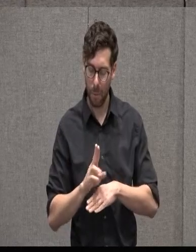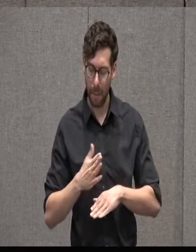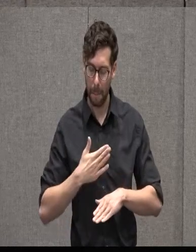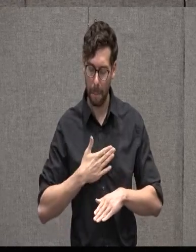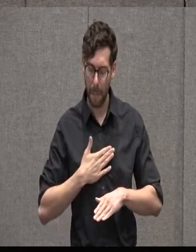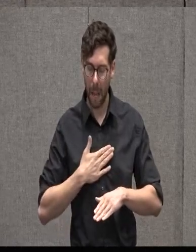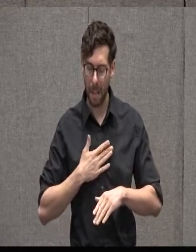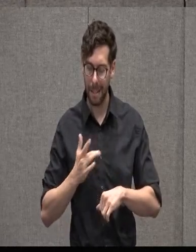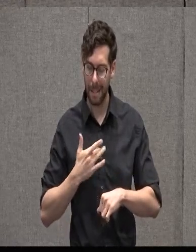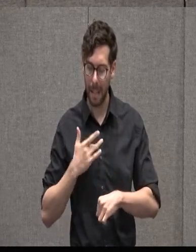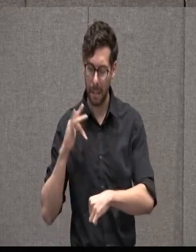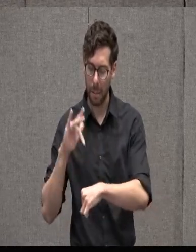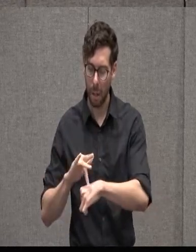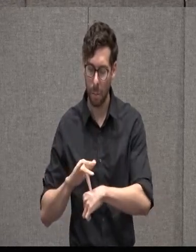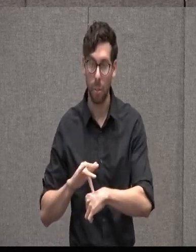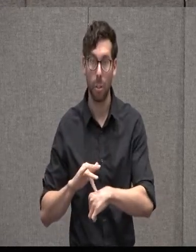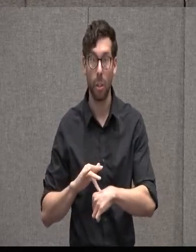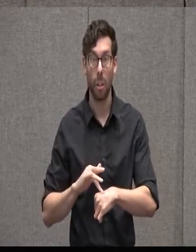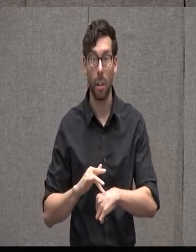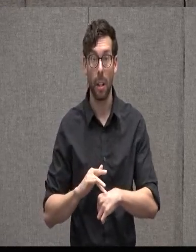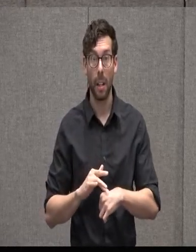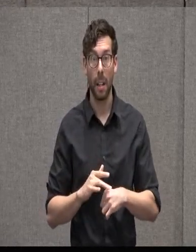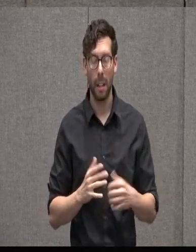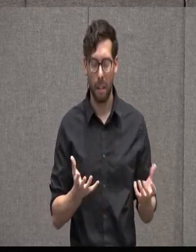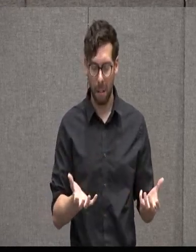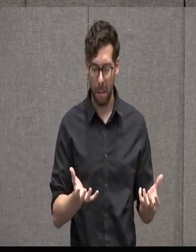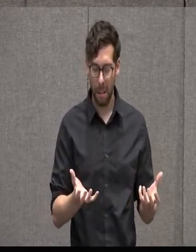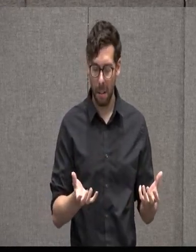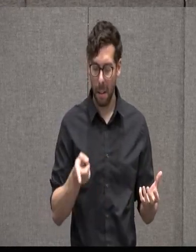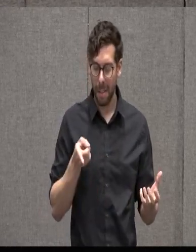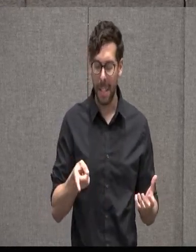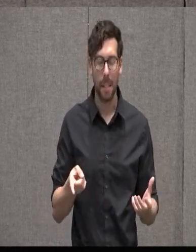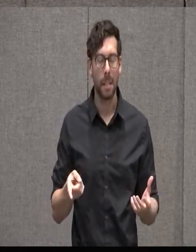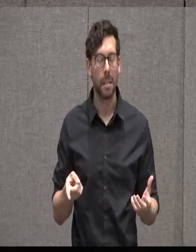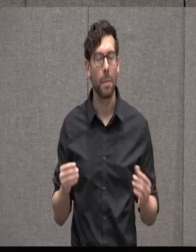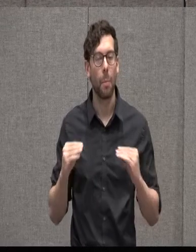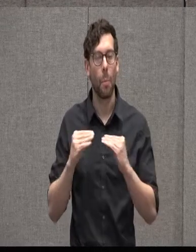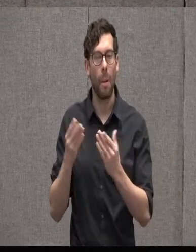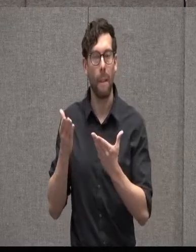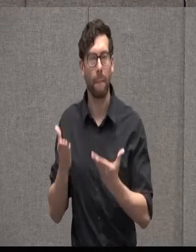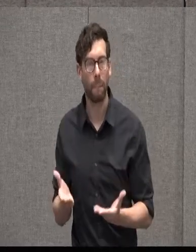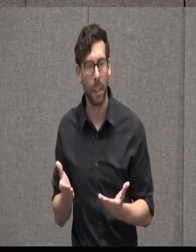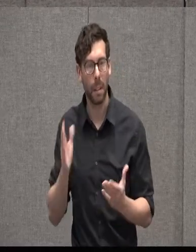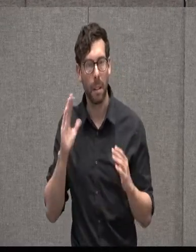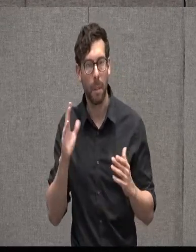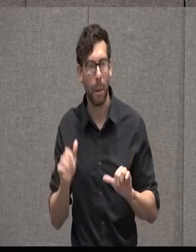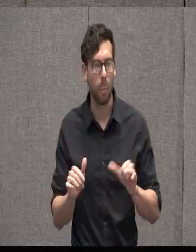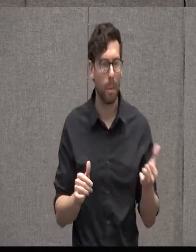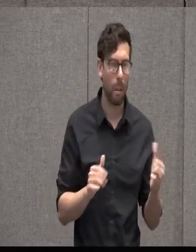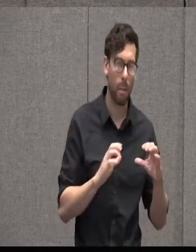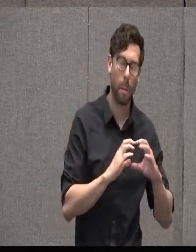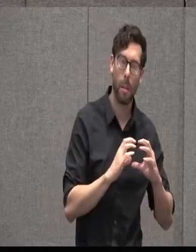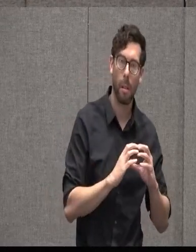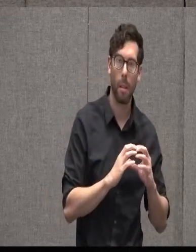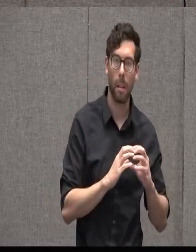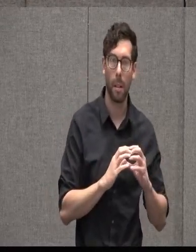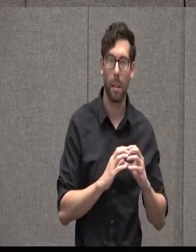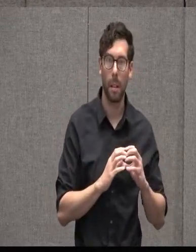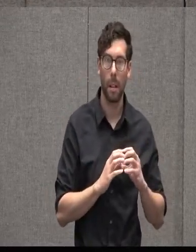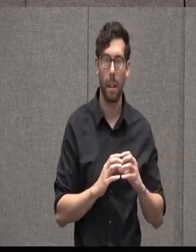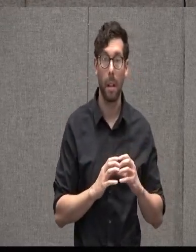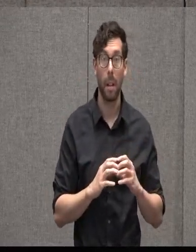This object, which when I use my sense of touch, I feel that this is heavier